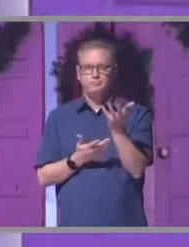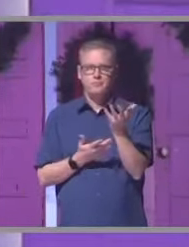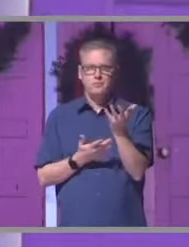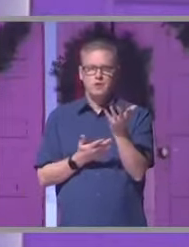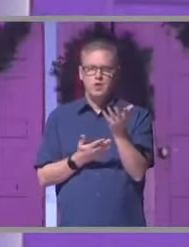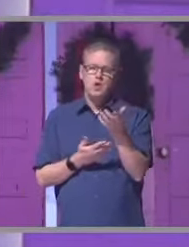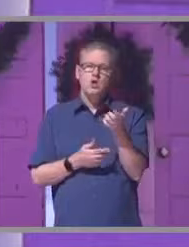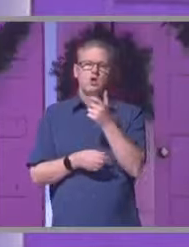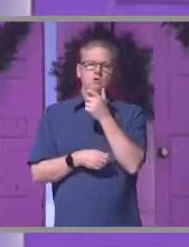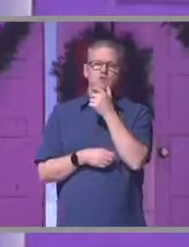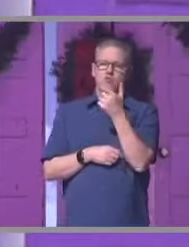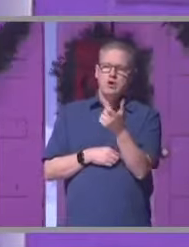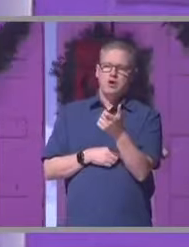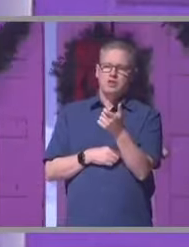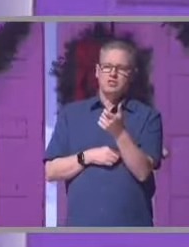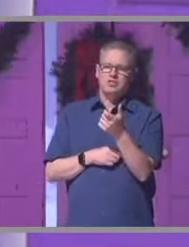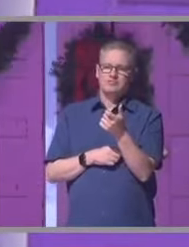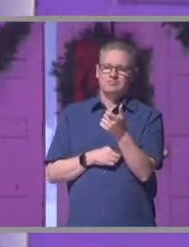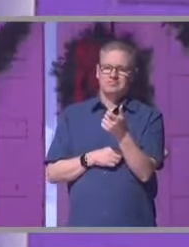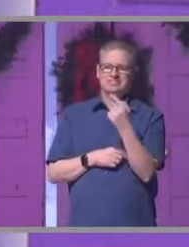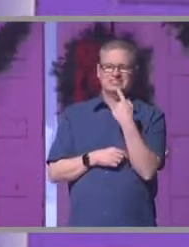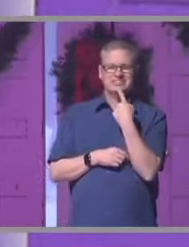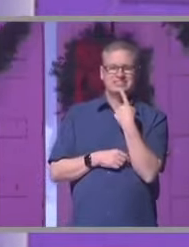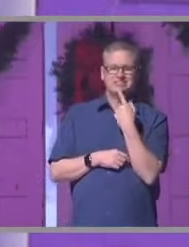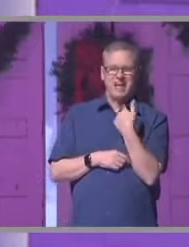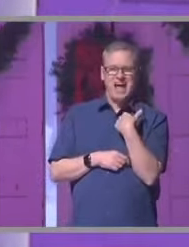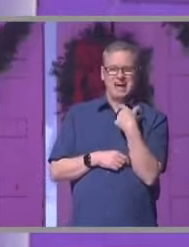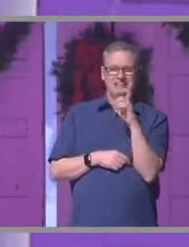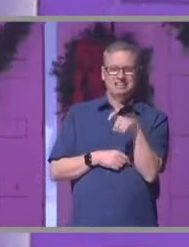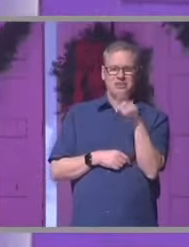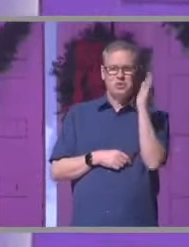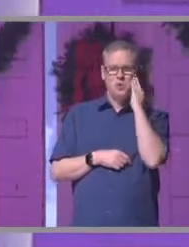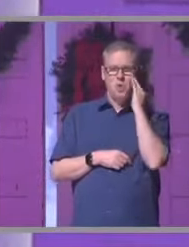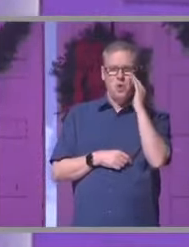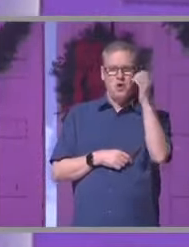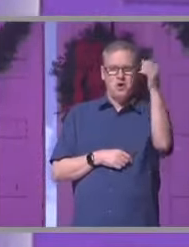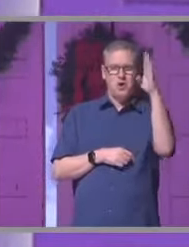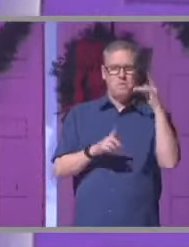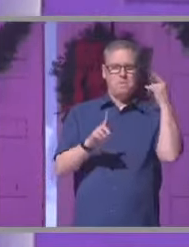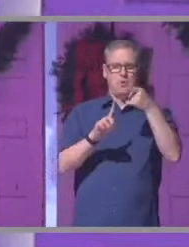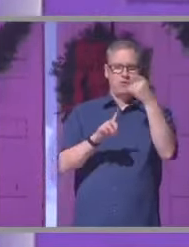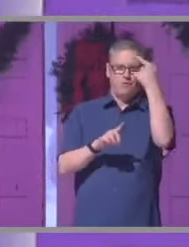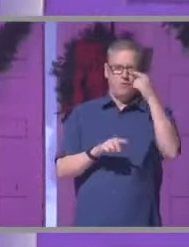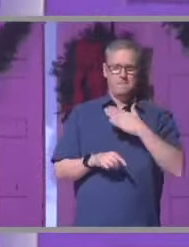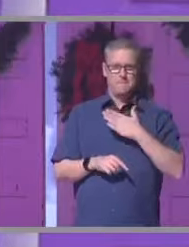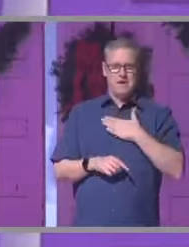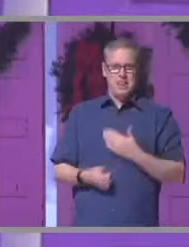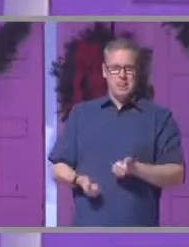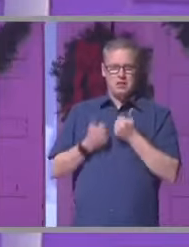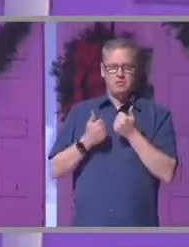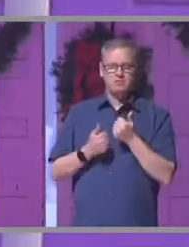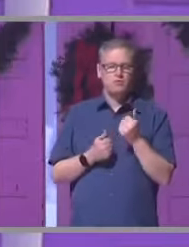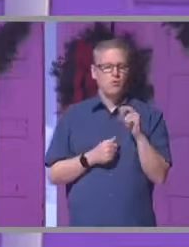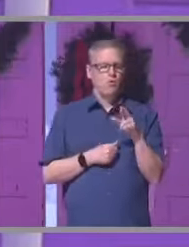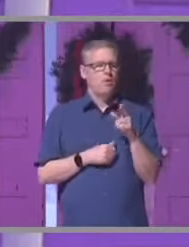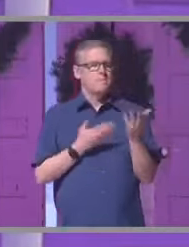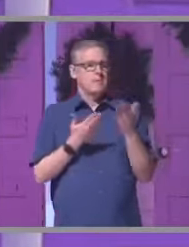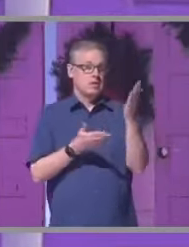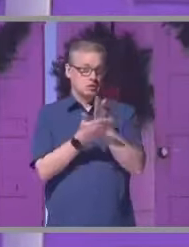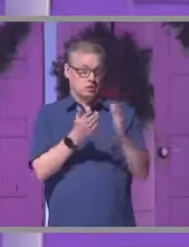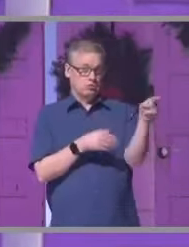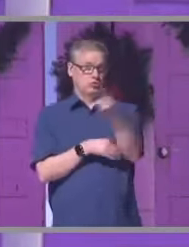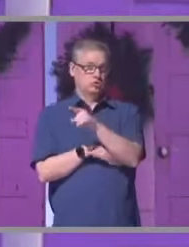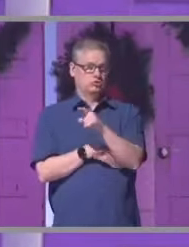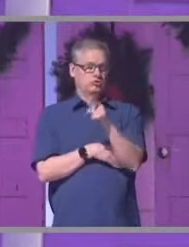watch this and maybe you're going, man, I need to know God's purpose for my life. Or maybe there's some of you